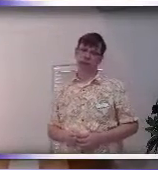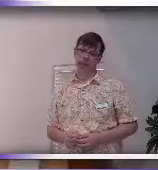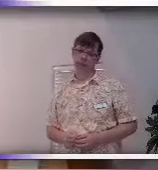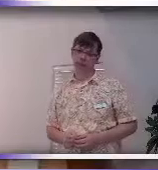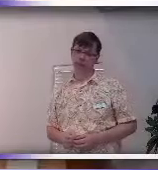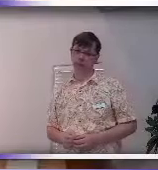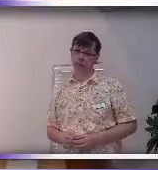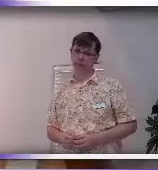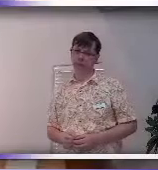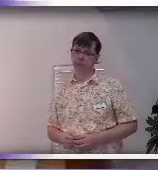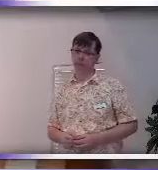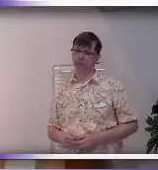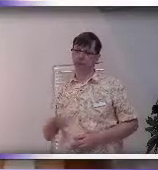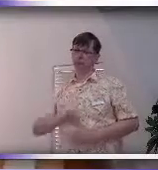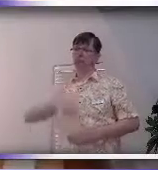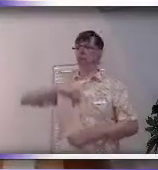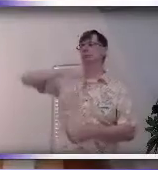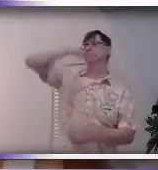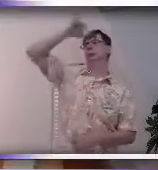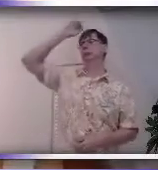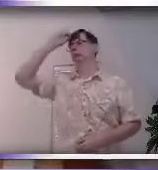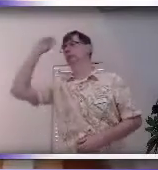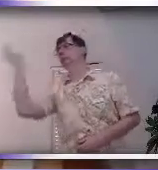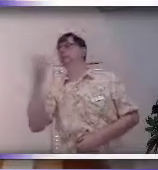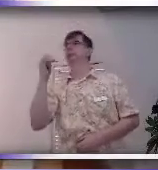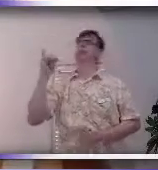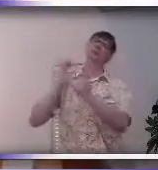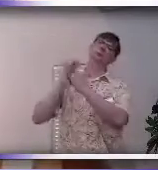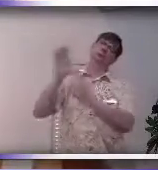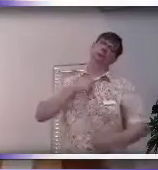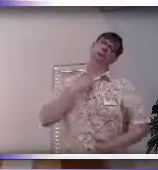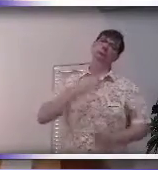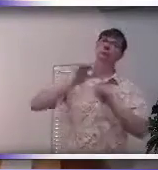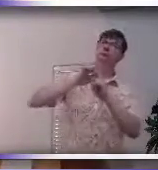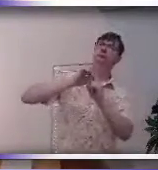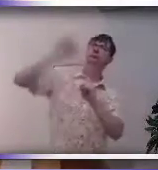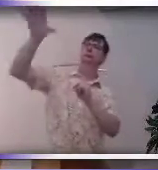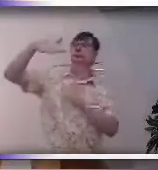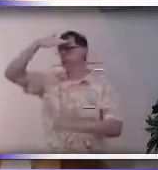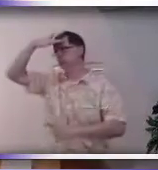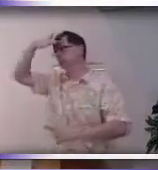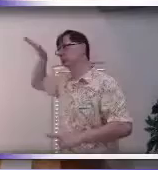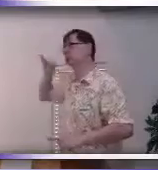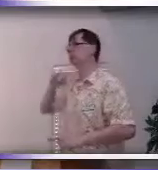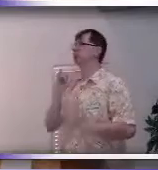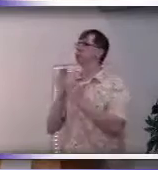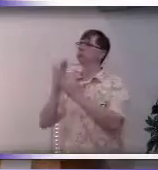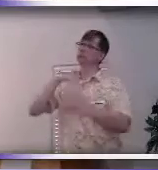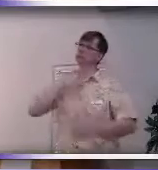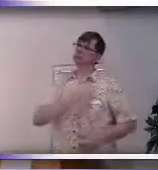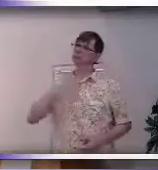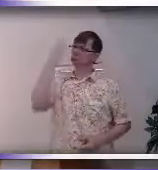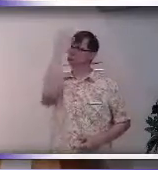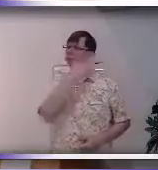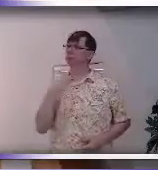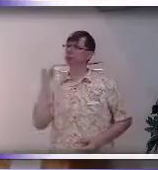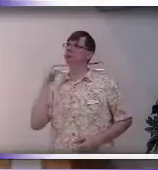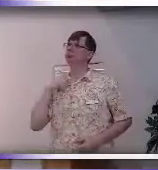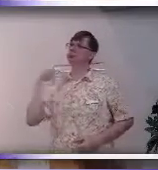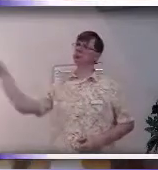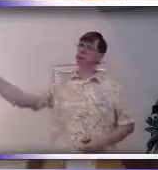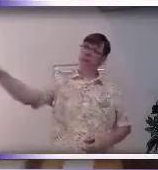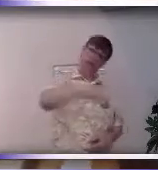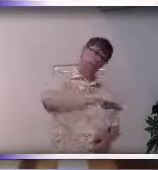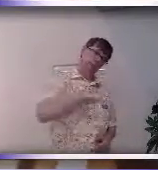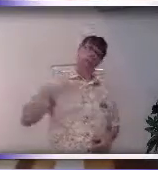there. As spirit contemplates itself and chooses to see itself more clearly as us,